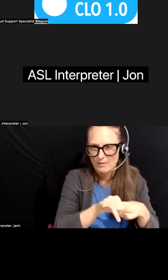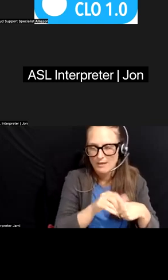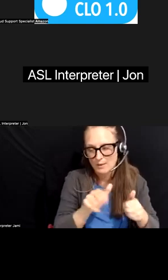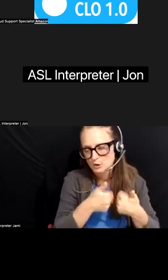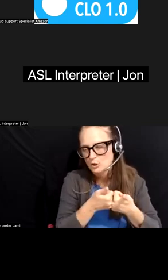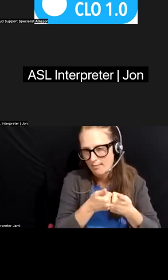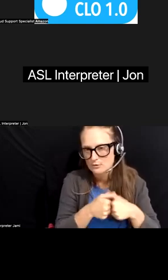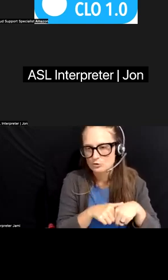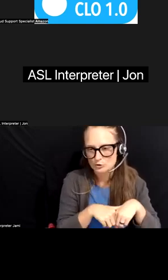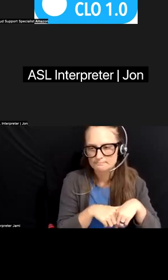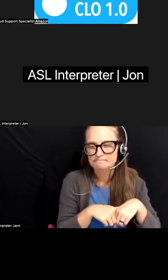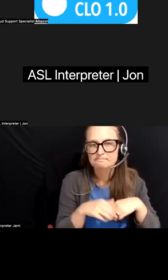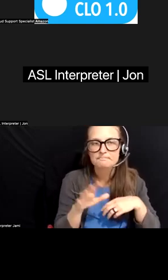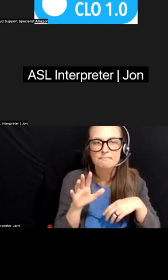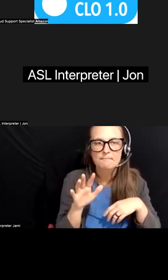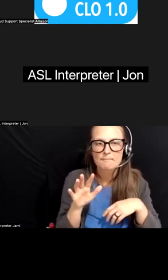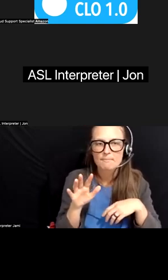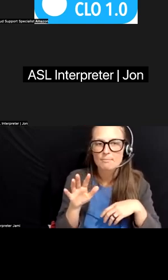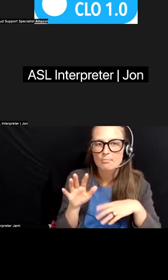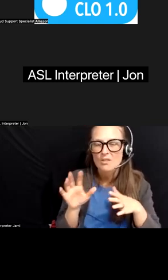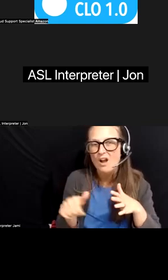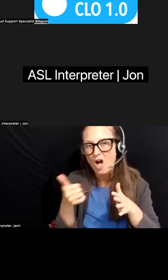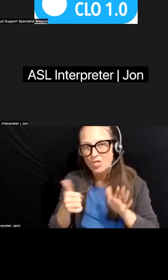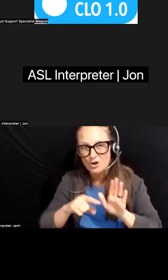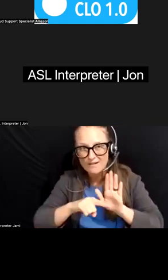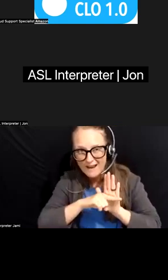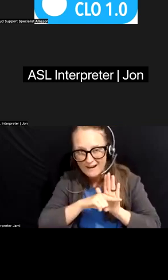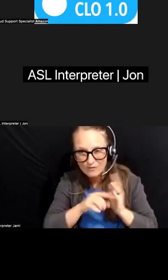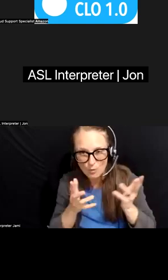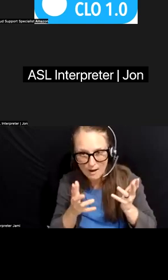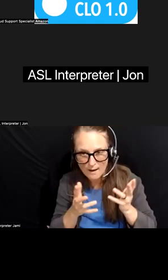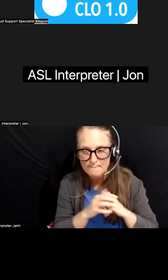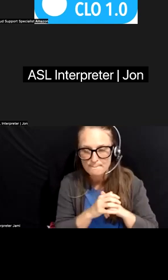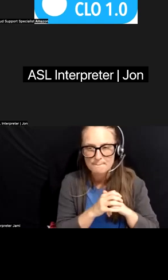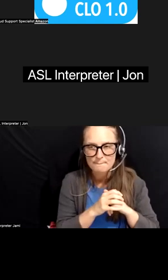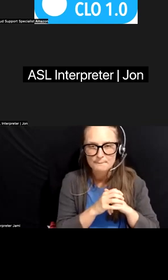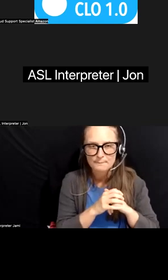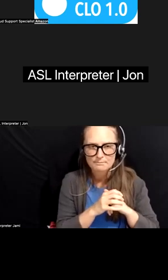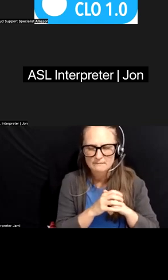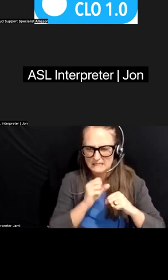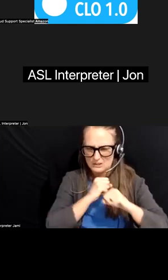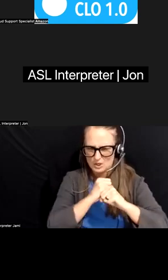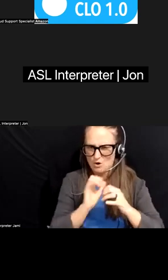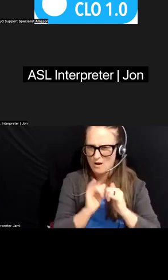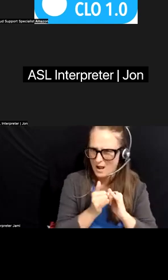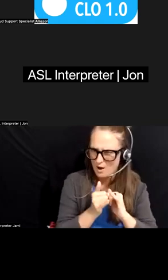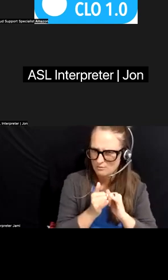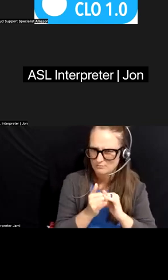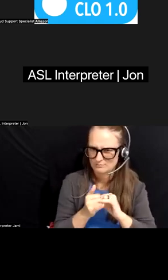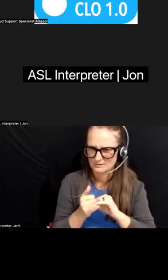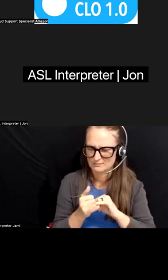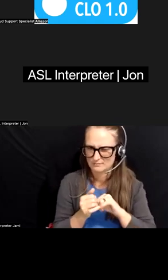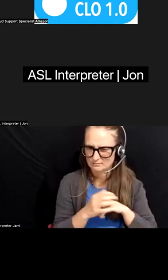challenge. The other downside was, how would you secure it? And somebody mentioned it here.